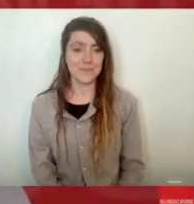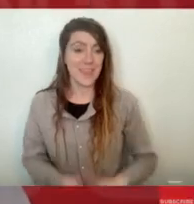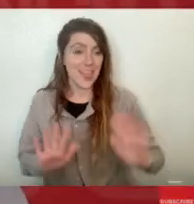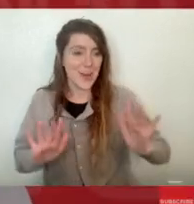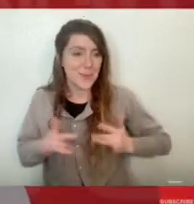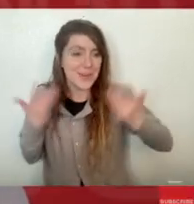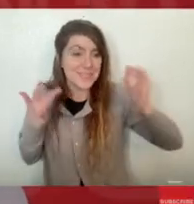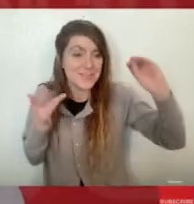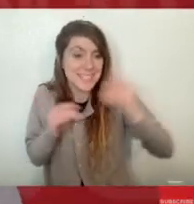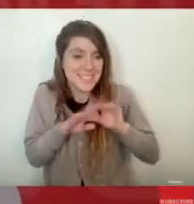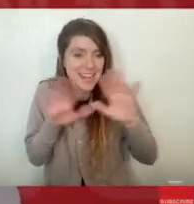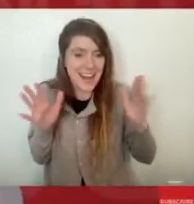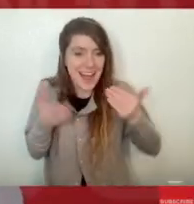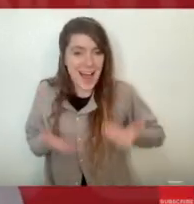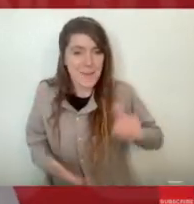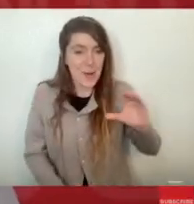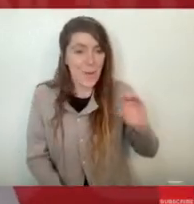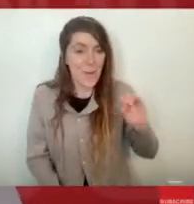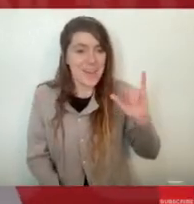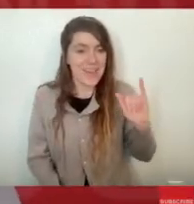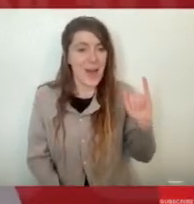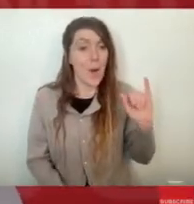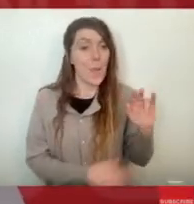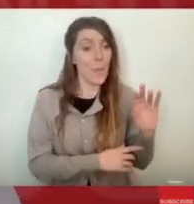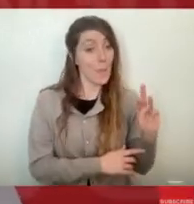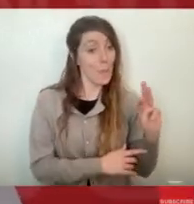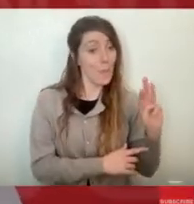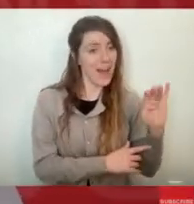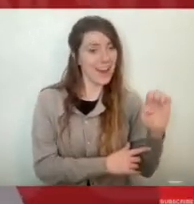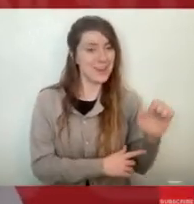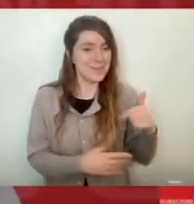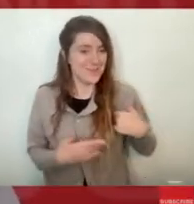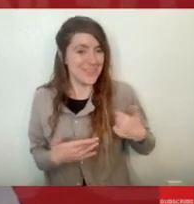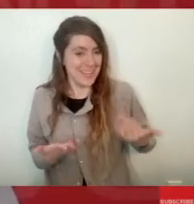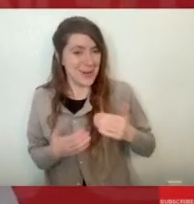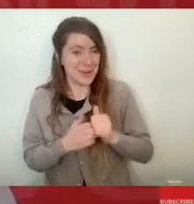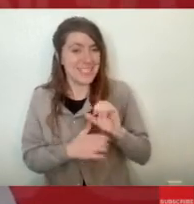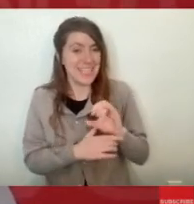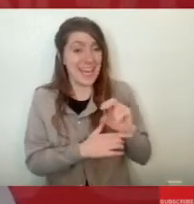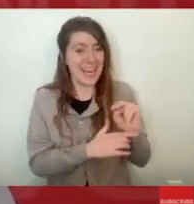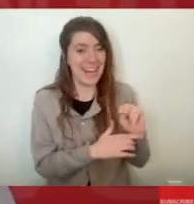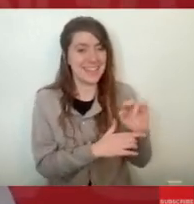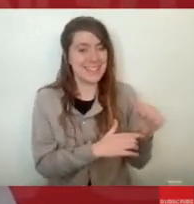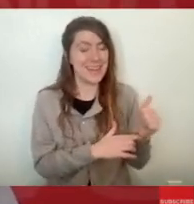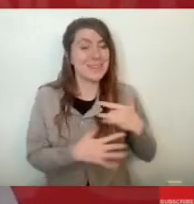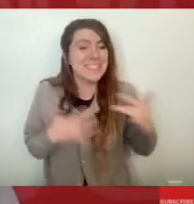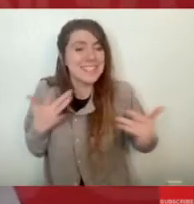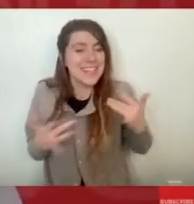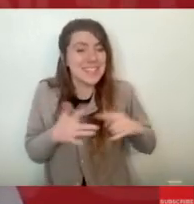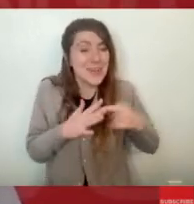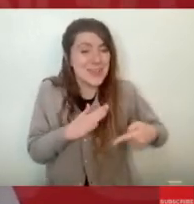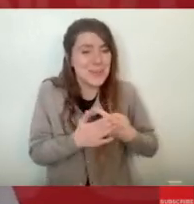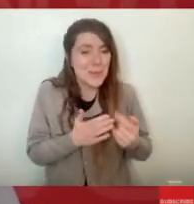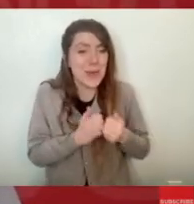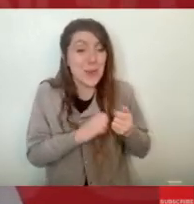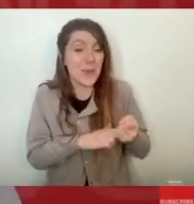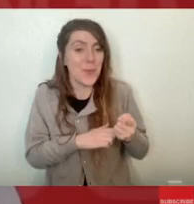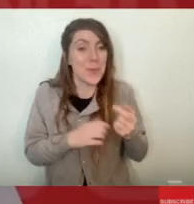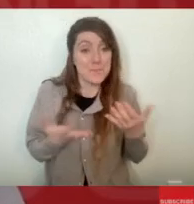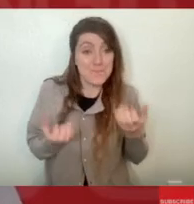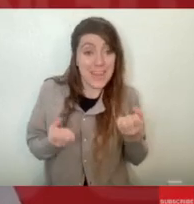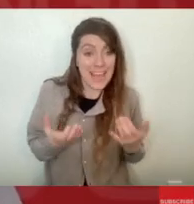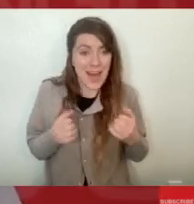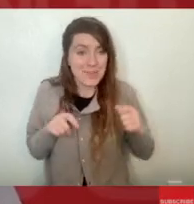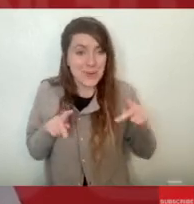What's up, sunshine? I'm Coy Wire. Welcome to CNN 10. I'm excited to be here, kicking off another week of growth and opportunity with all of you. Did you know